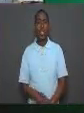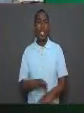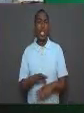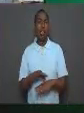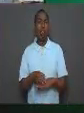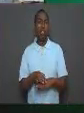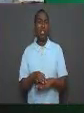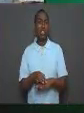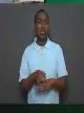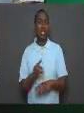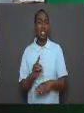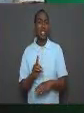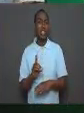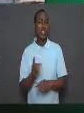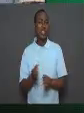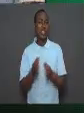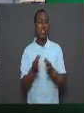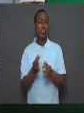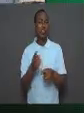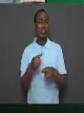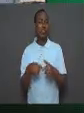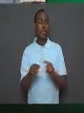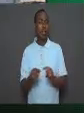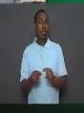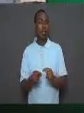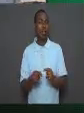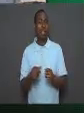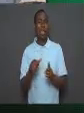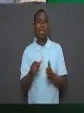by dysentery results in diarrhea.